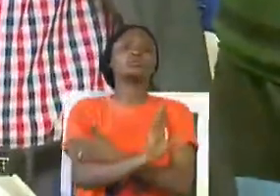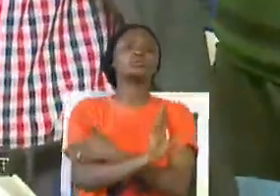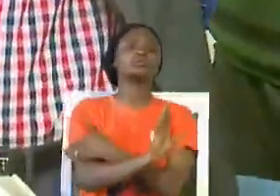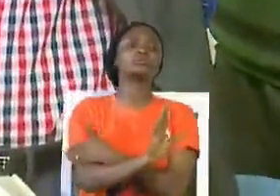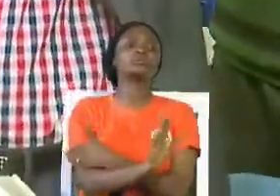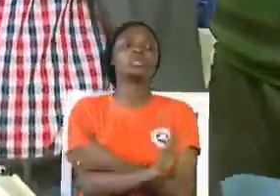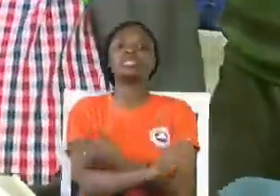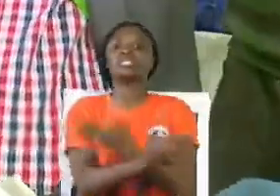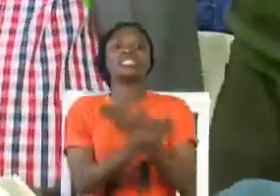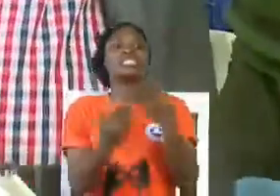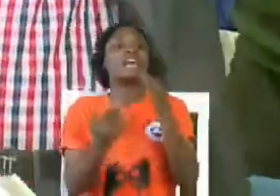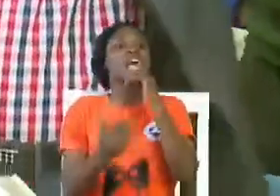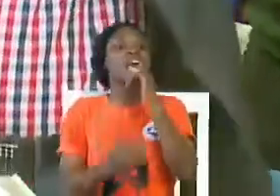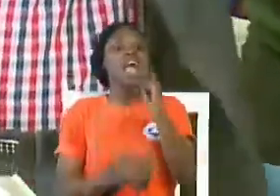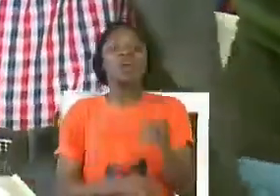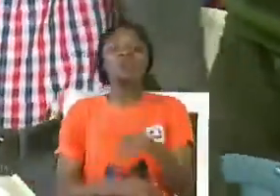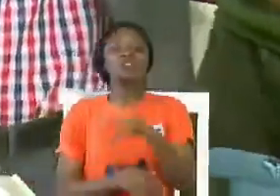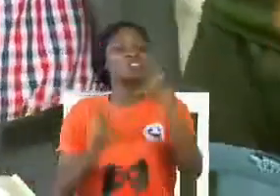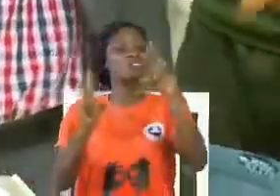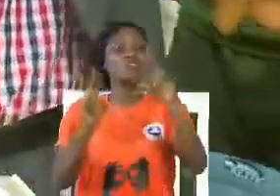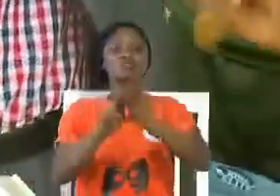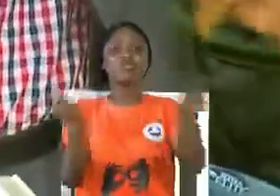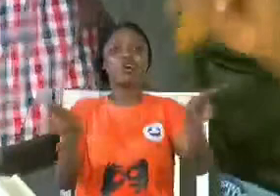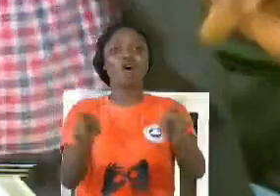There is not like you.